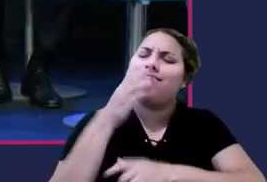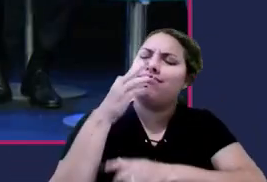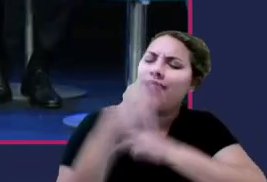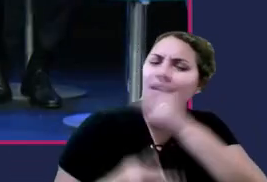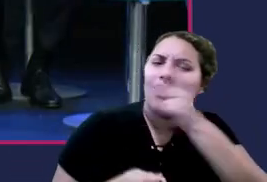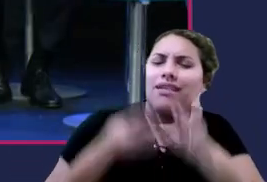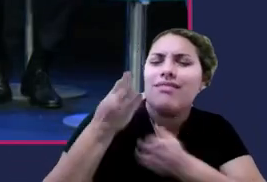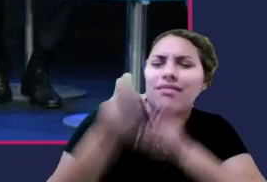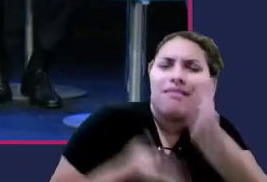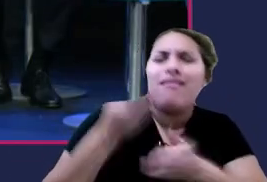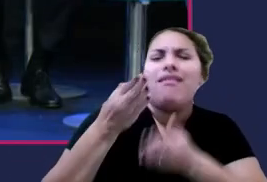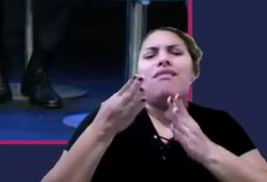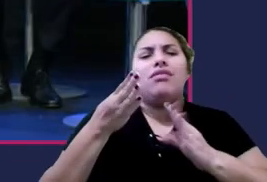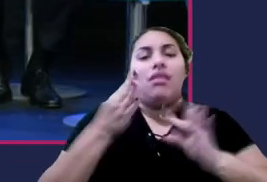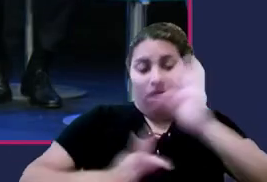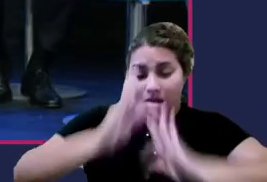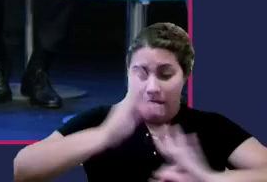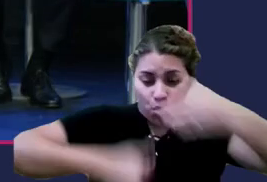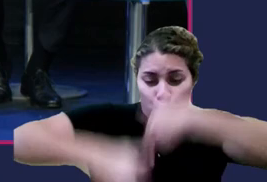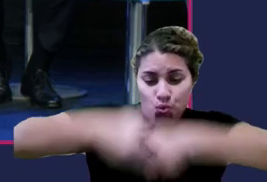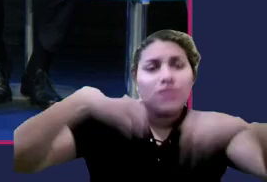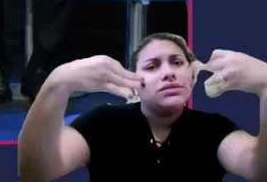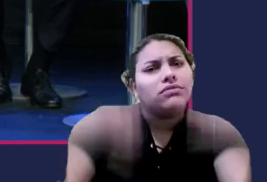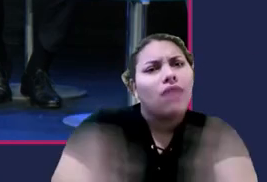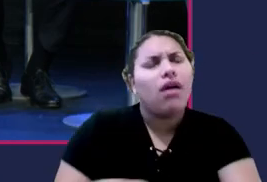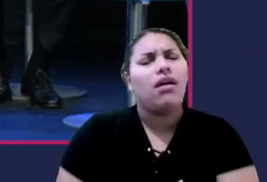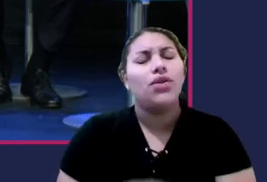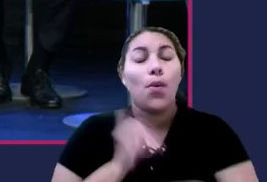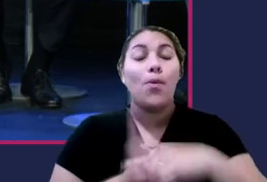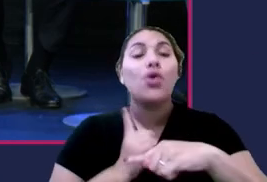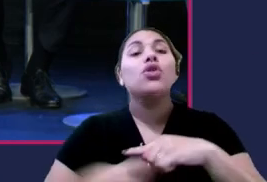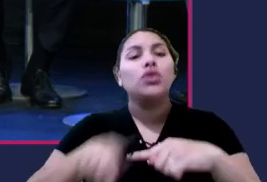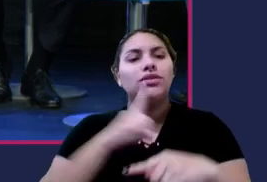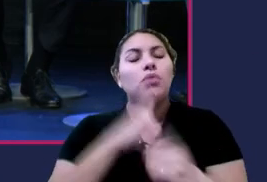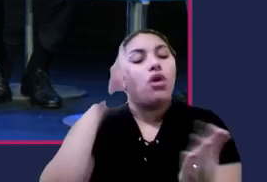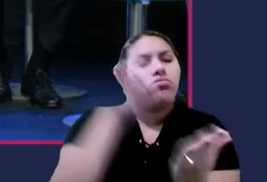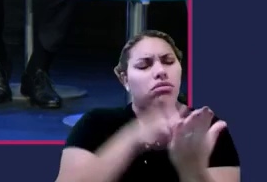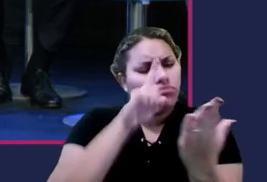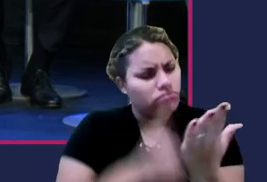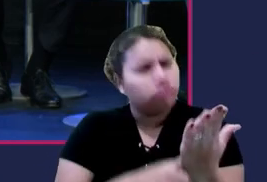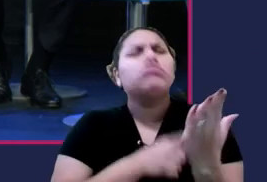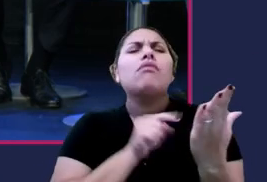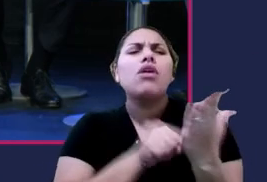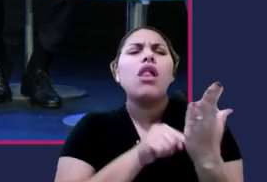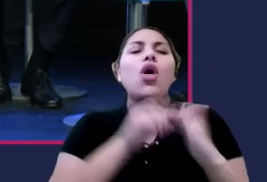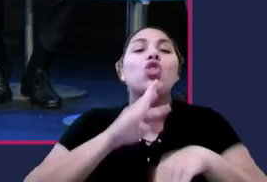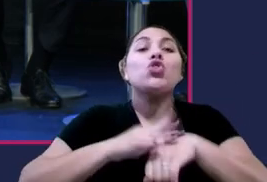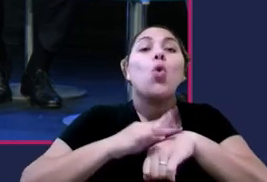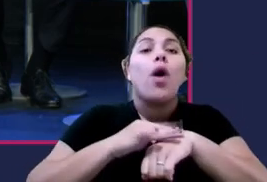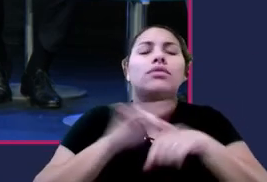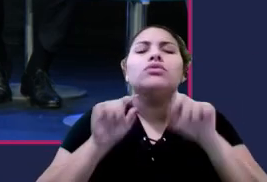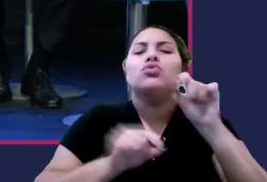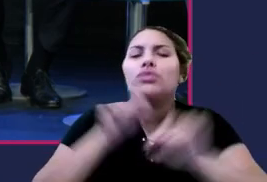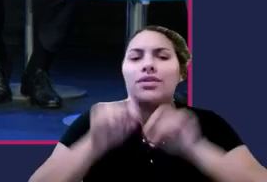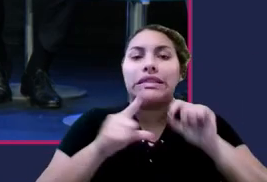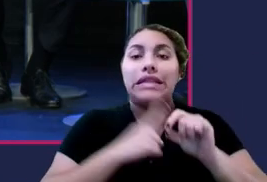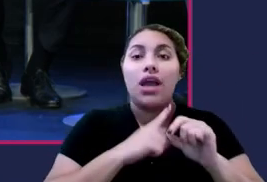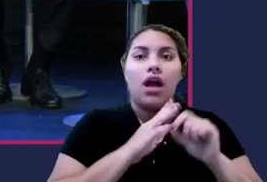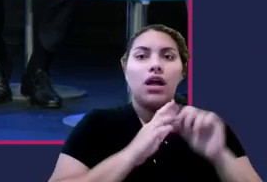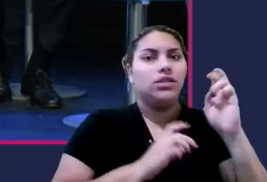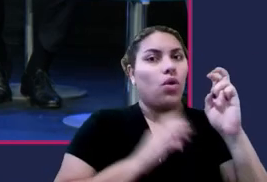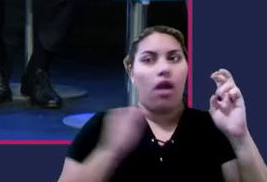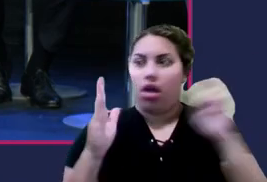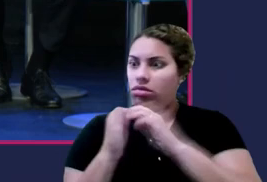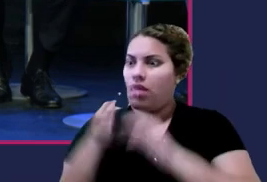of Representatives so that we can have a reference center, because we have our diagnosis